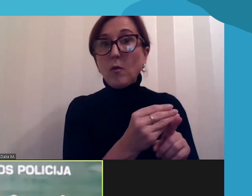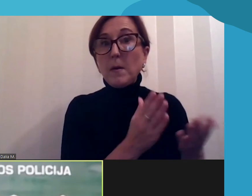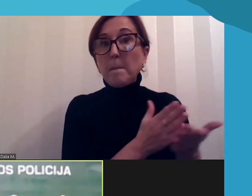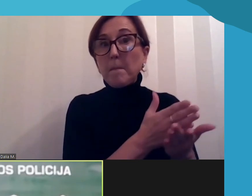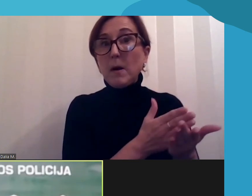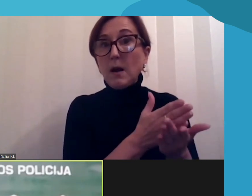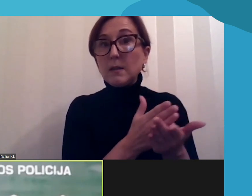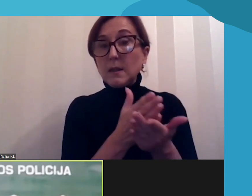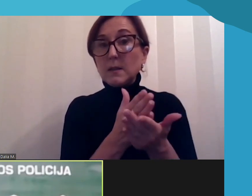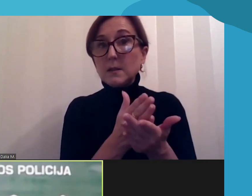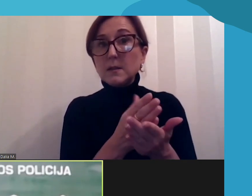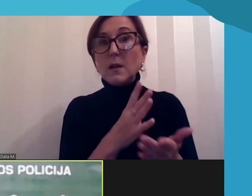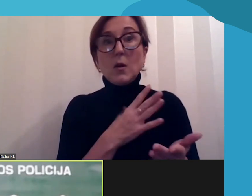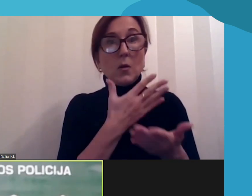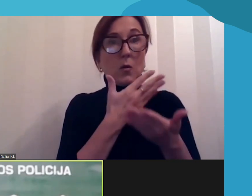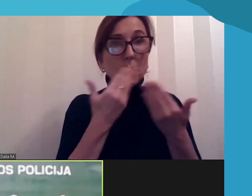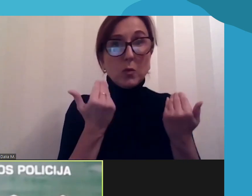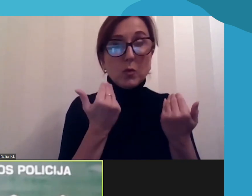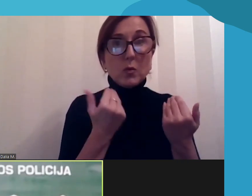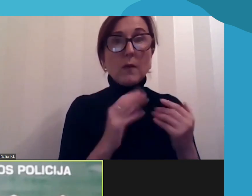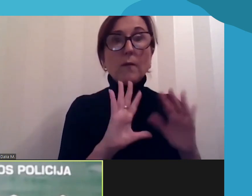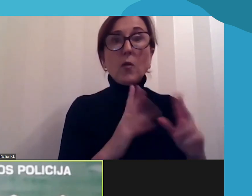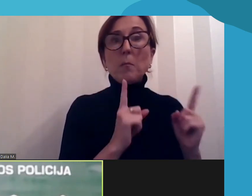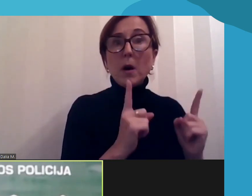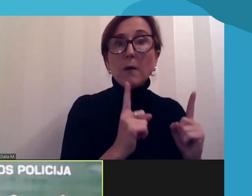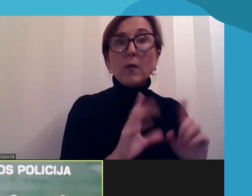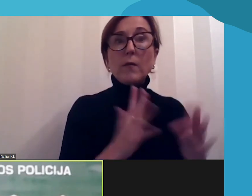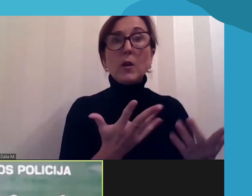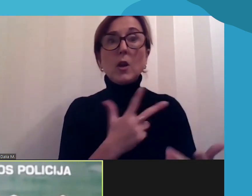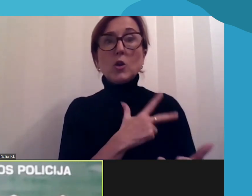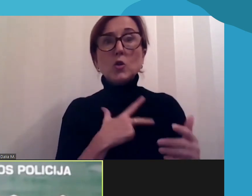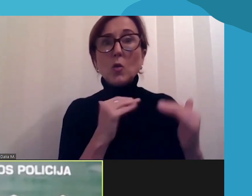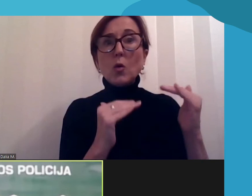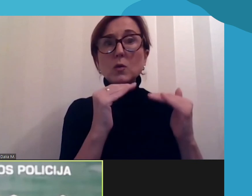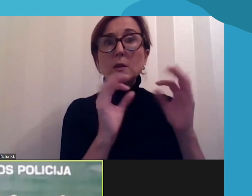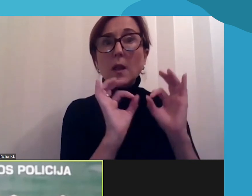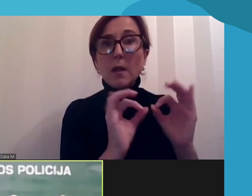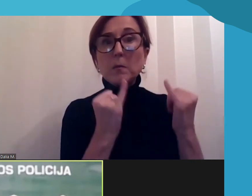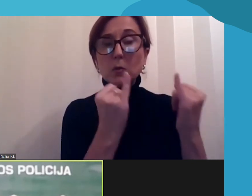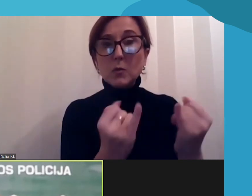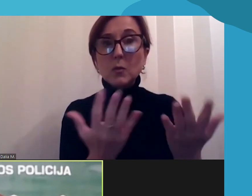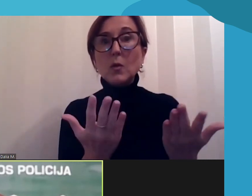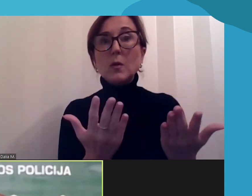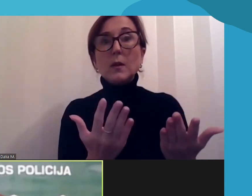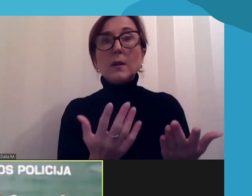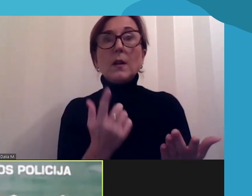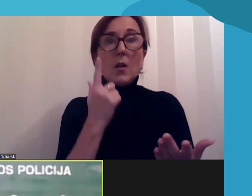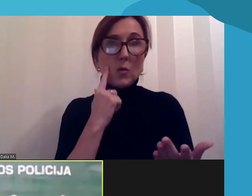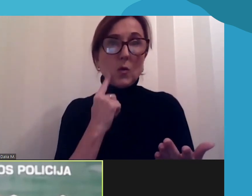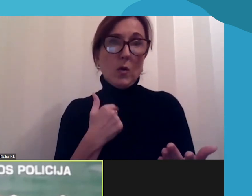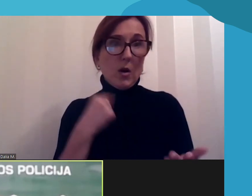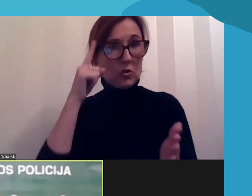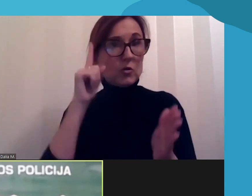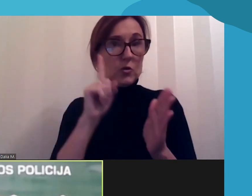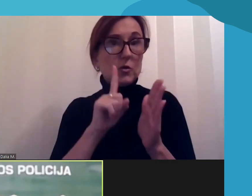was different It needed more social